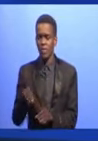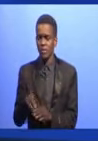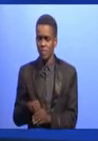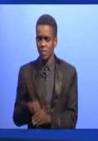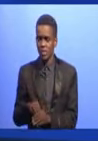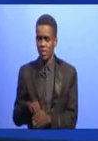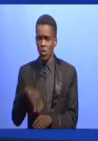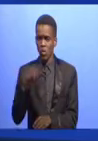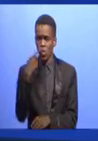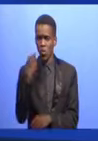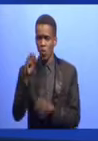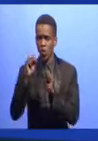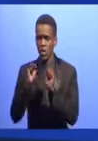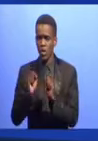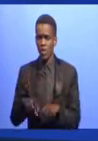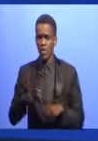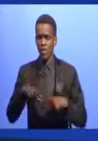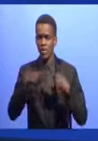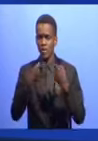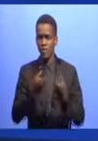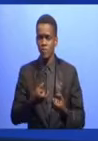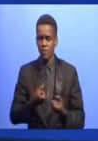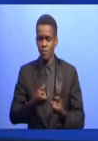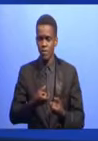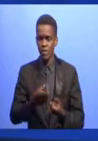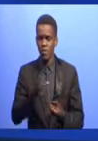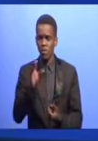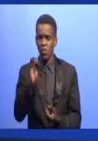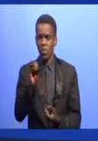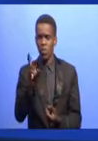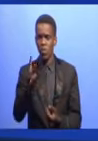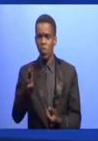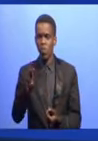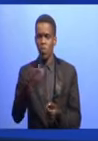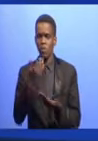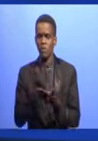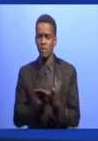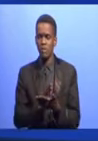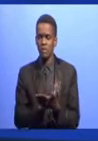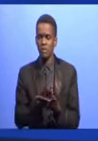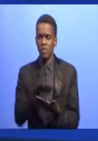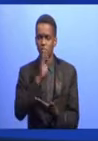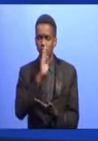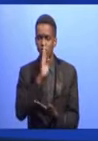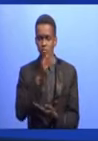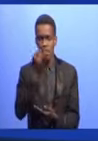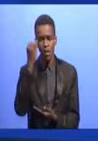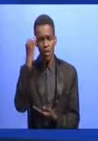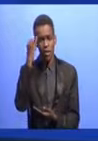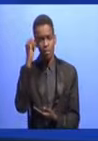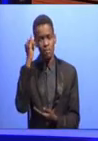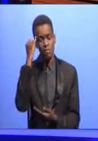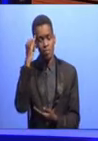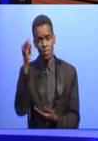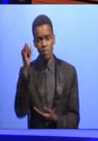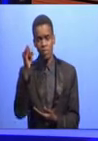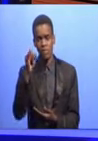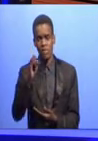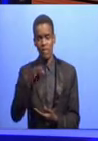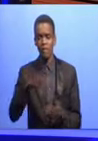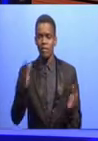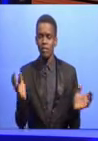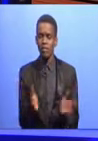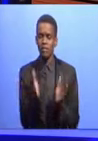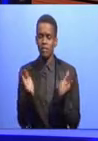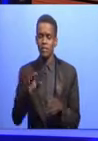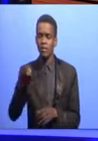tseo gore gone hela yana, they should be having meetings. Of course, only one meet up out or something like that. They should be having the meeting gone yana gore ba